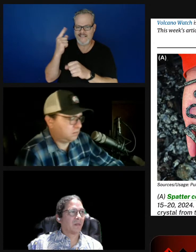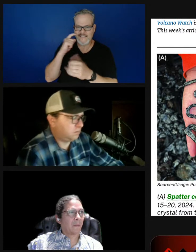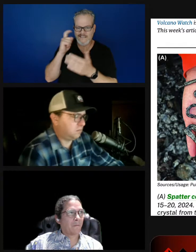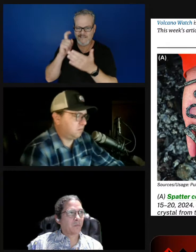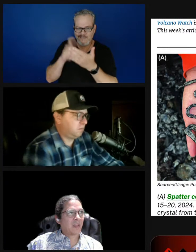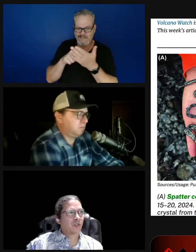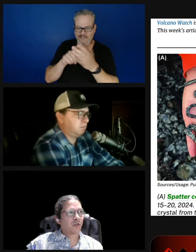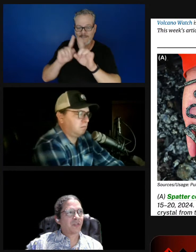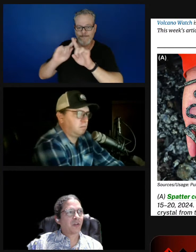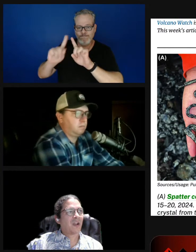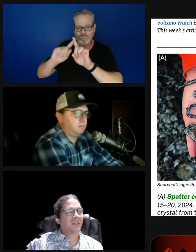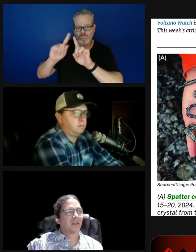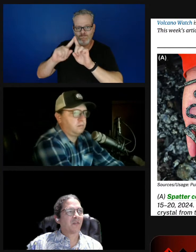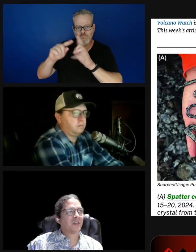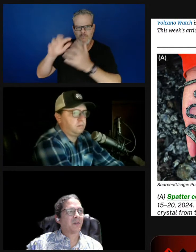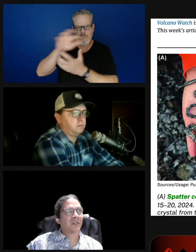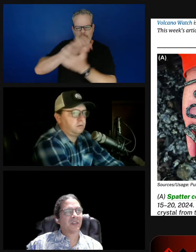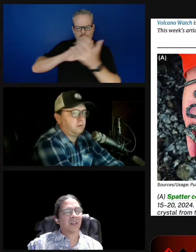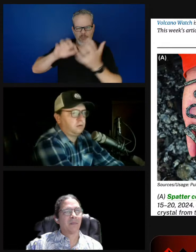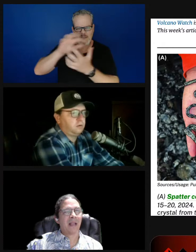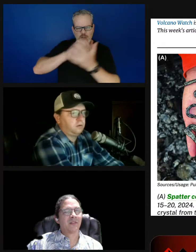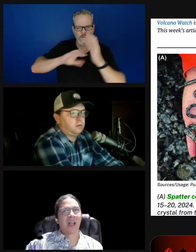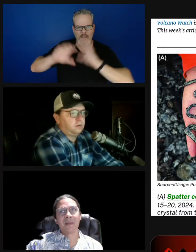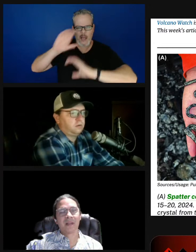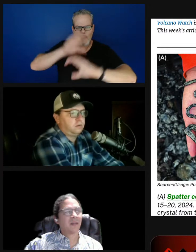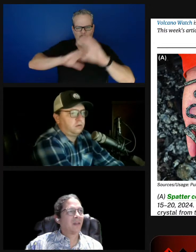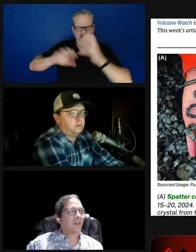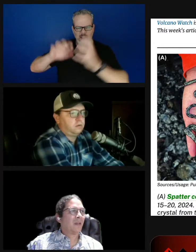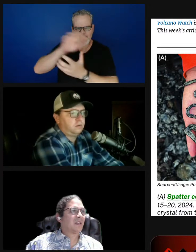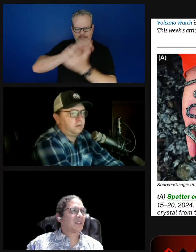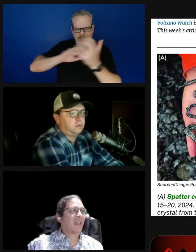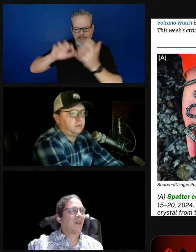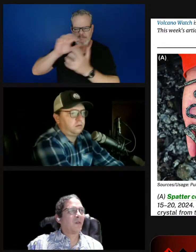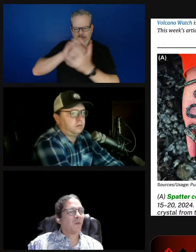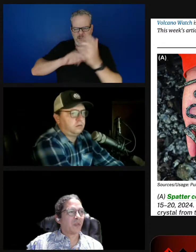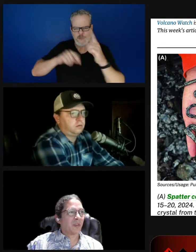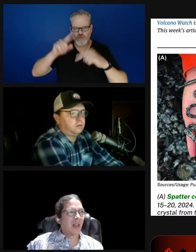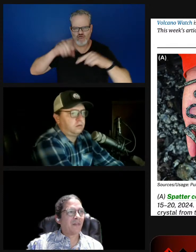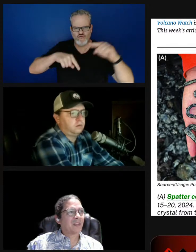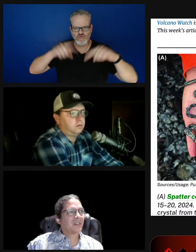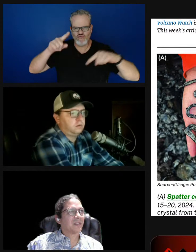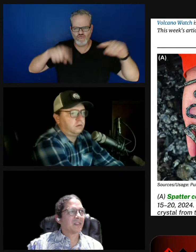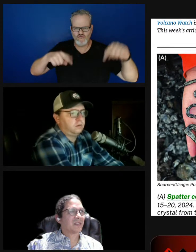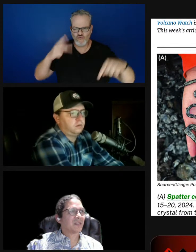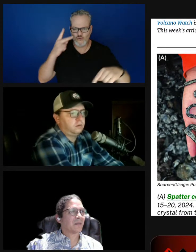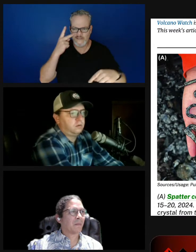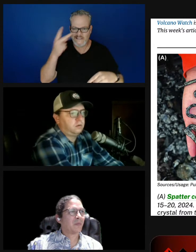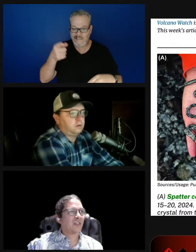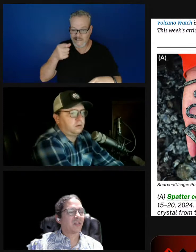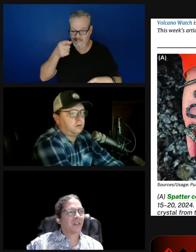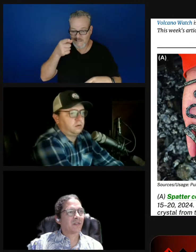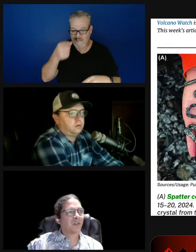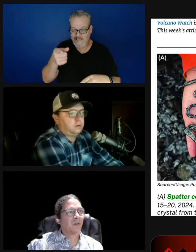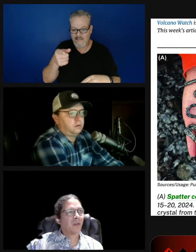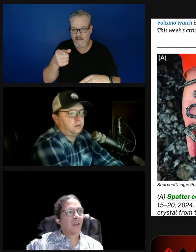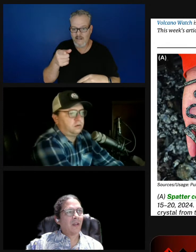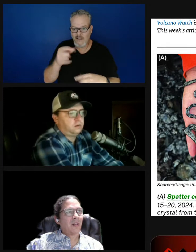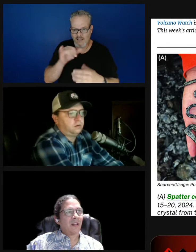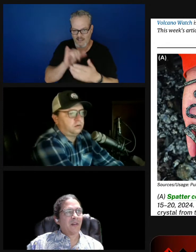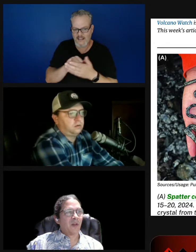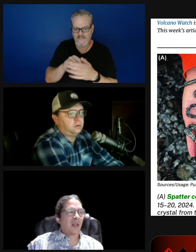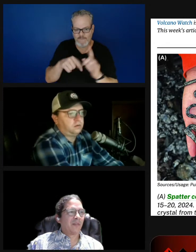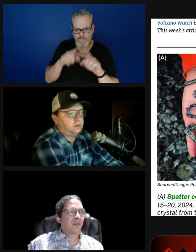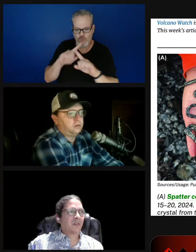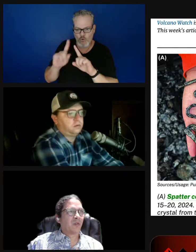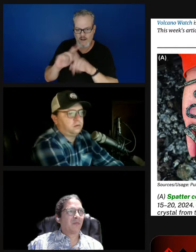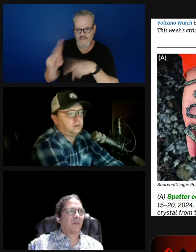different textures across the crystals in microscopic scale within the lavas. This is plagioclase crystal.